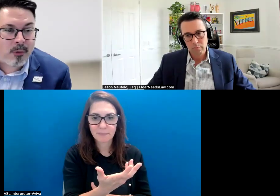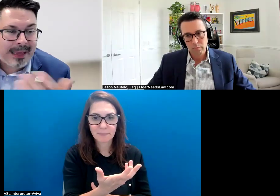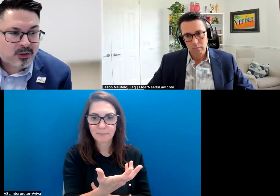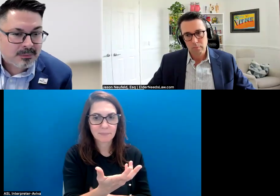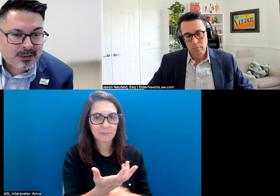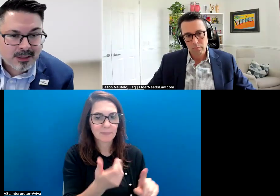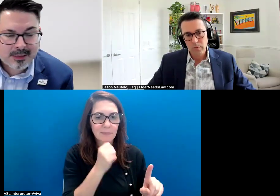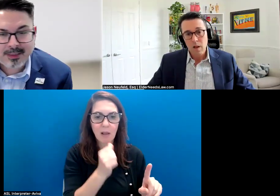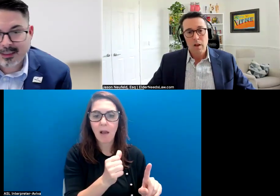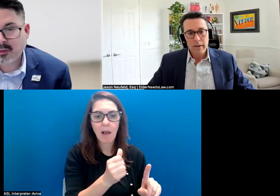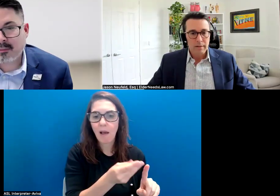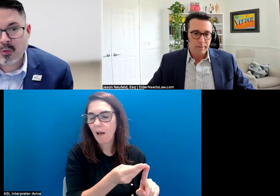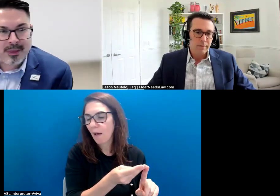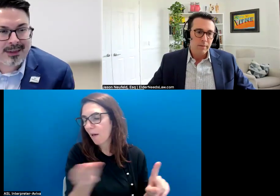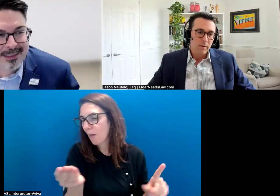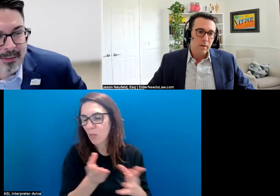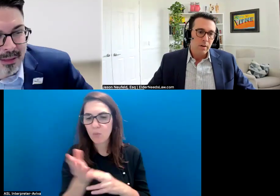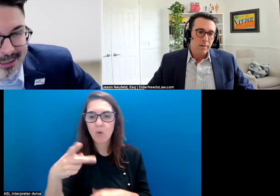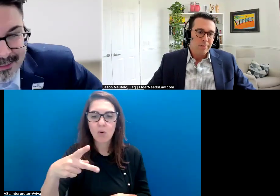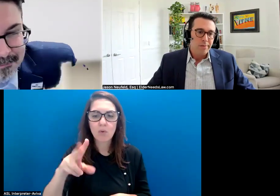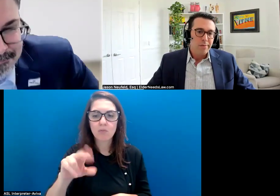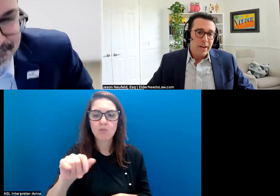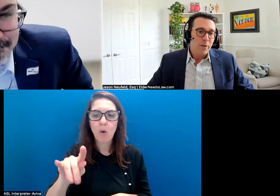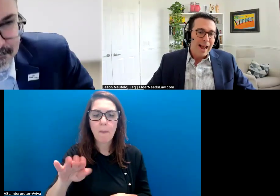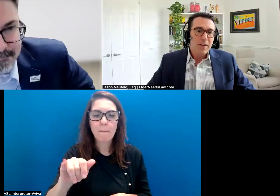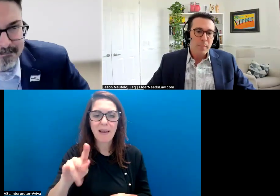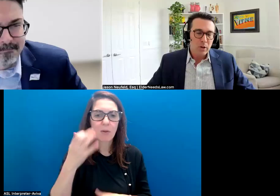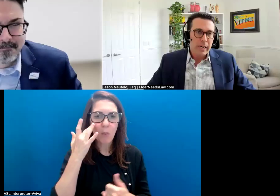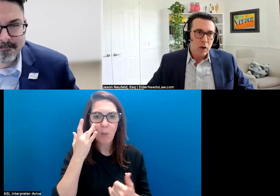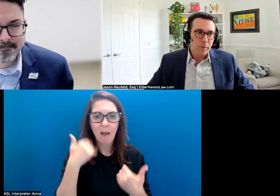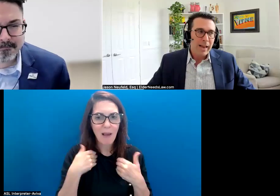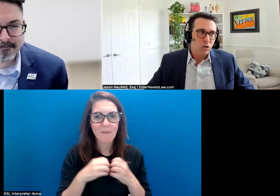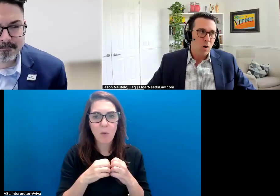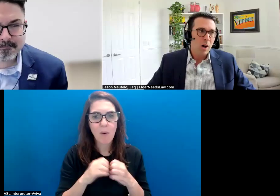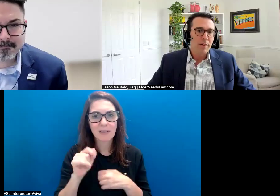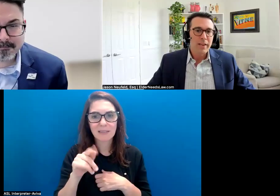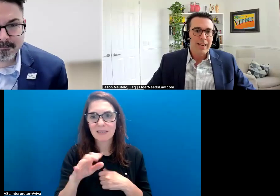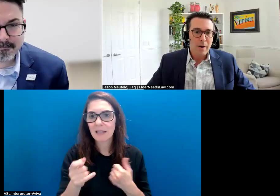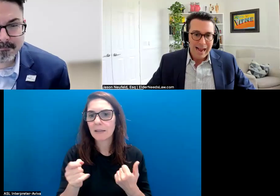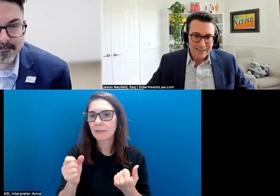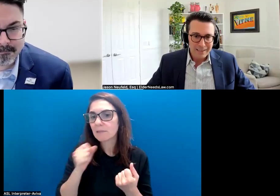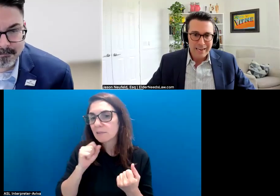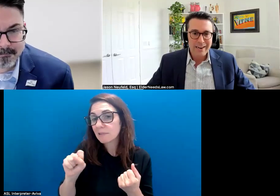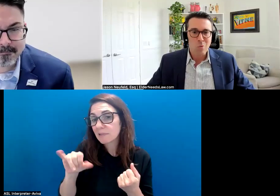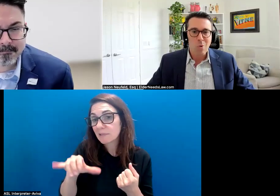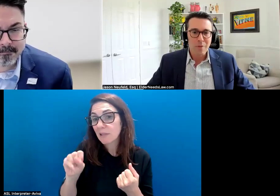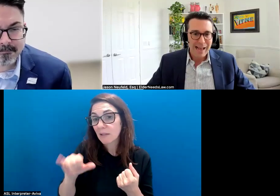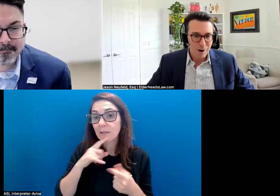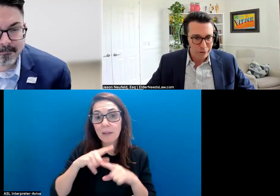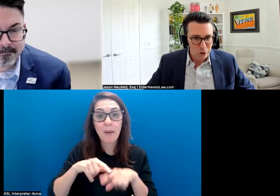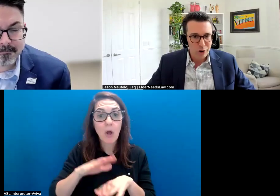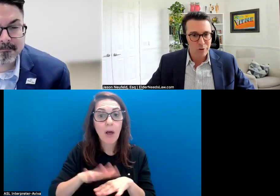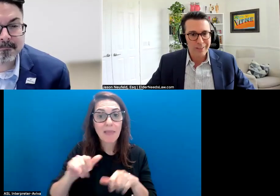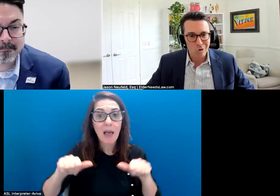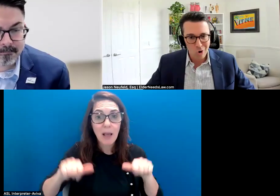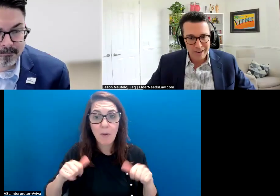do a probate or something like that? I think that's what more of that estate planning. Yeah, if we have the ability, it depends on the capacity and what the power